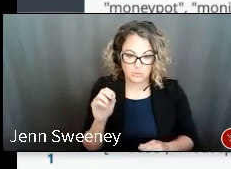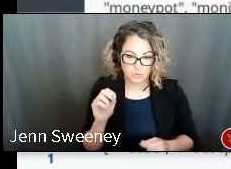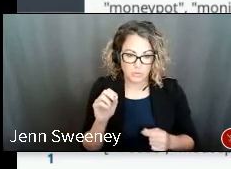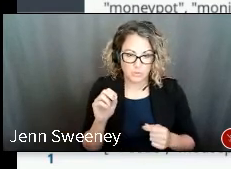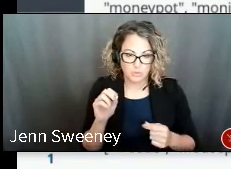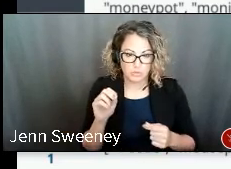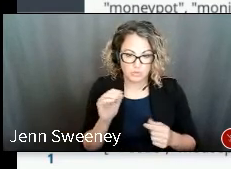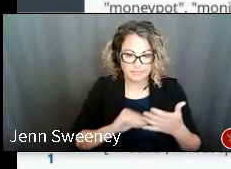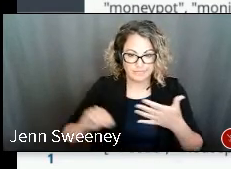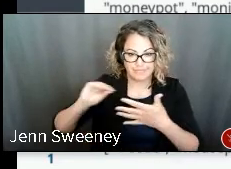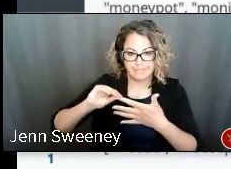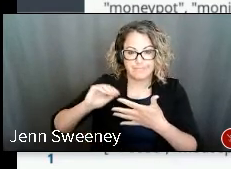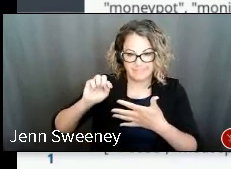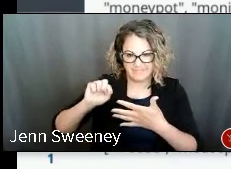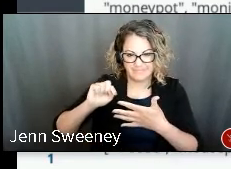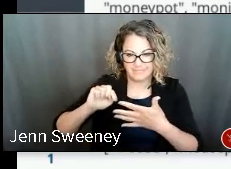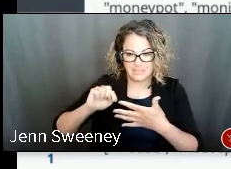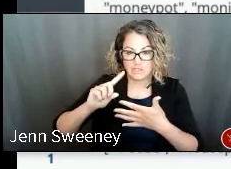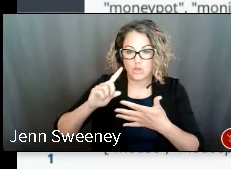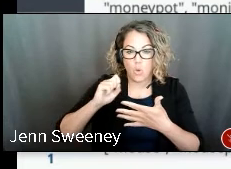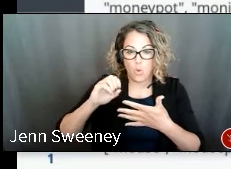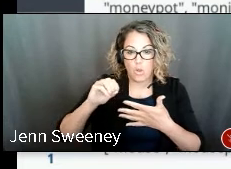Okay, so for here we need to use the